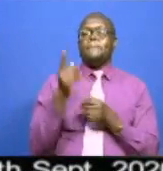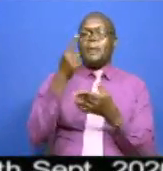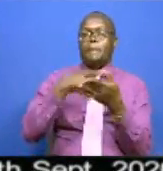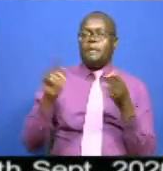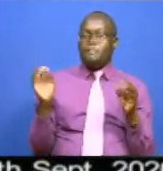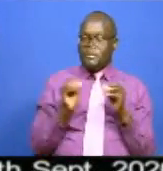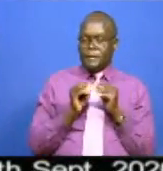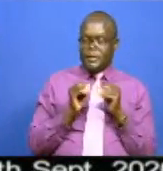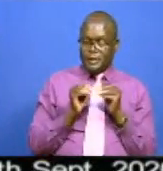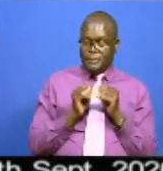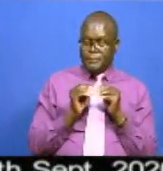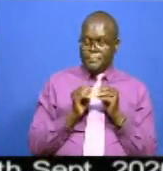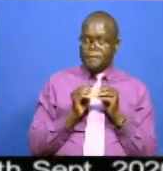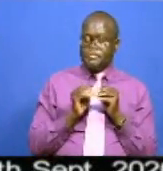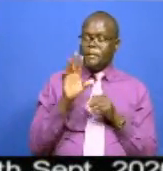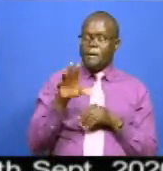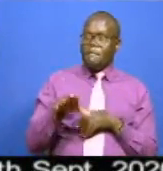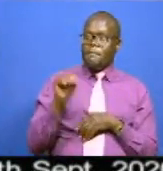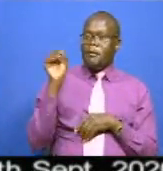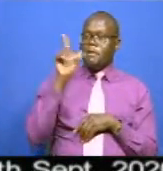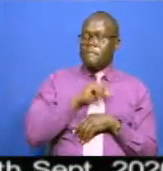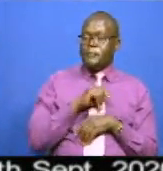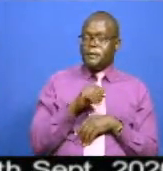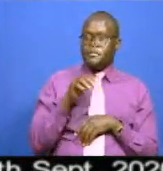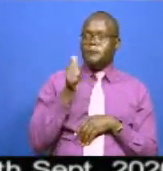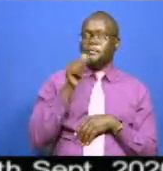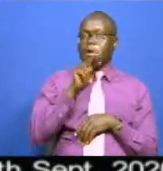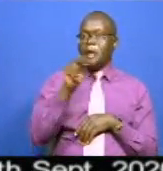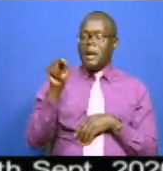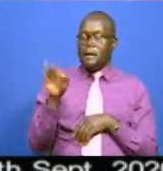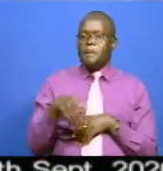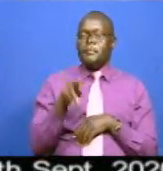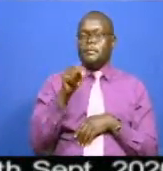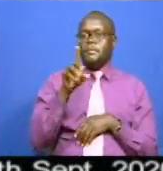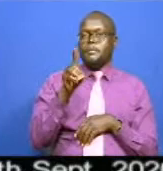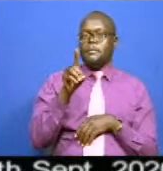hearings, filed Mr. Ann Dirito,